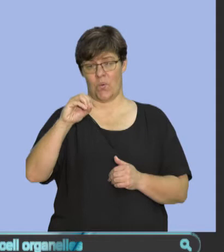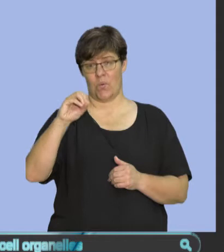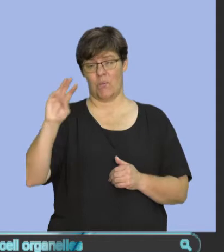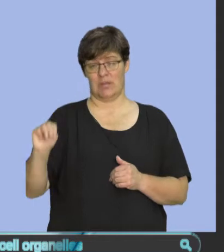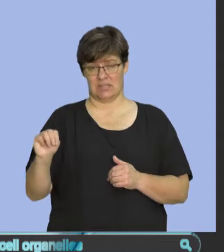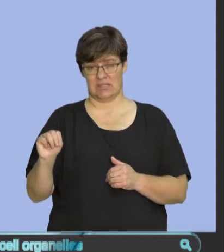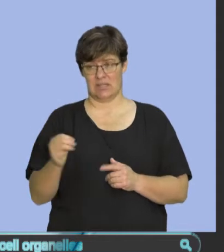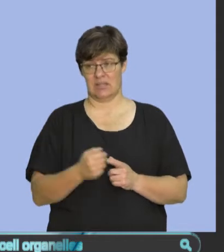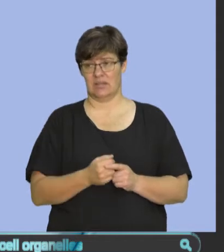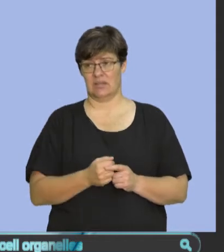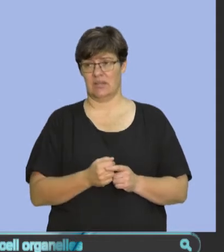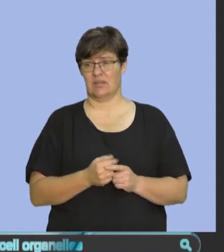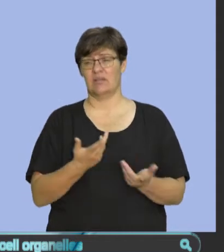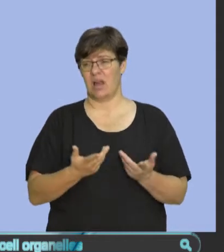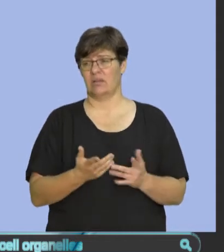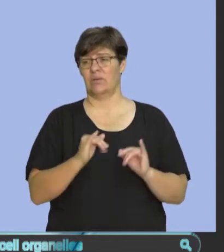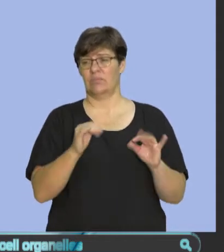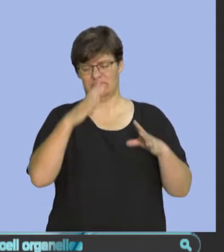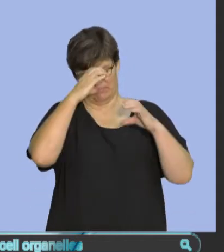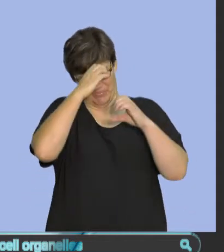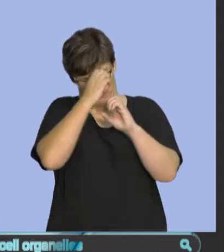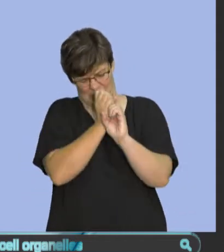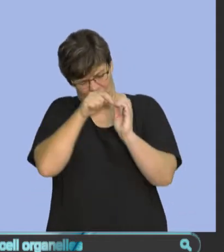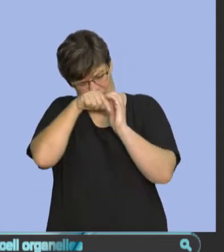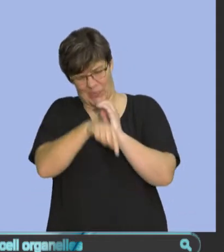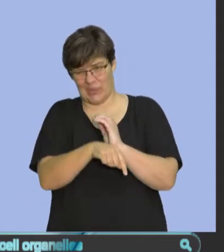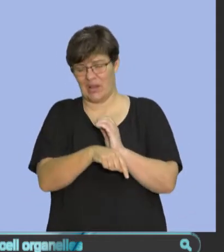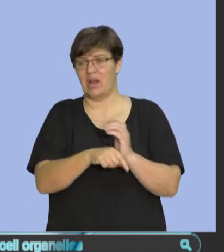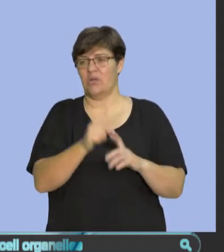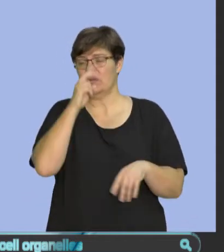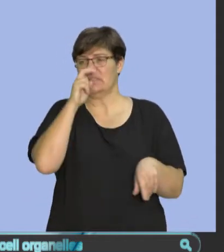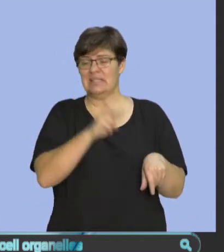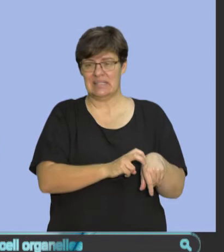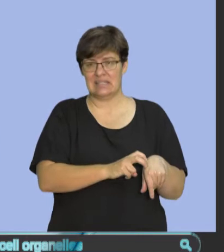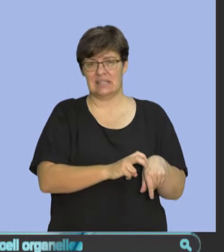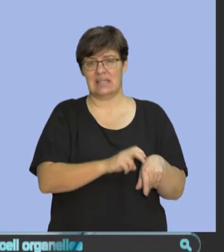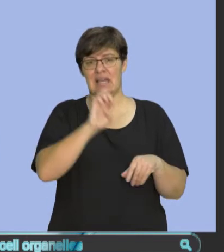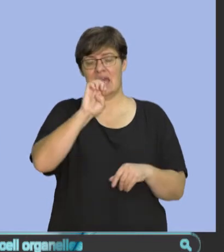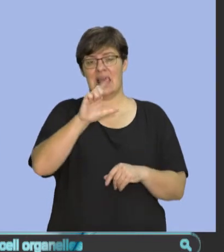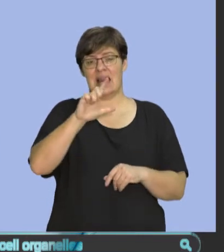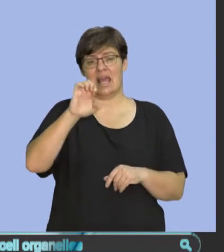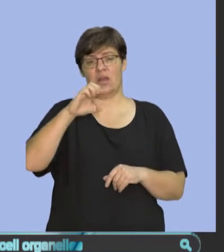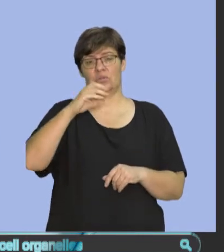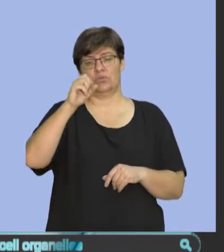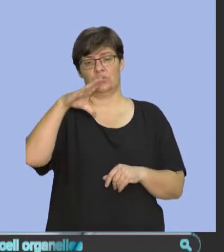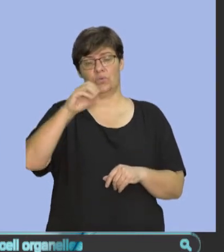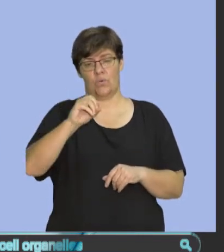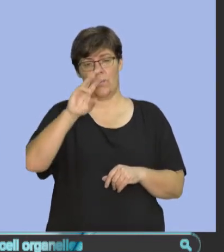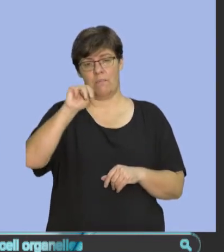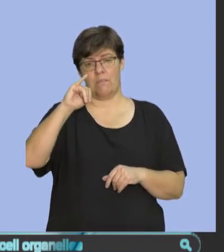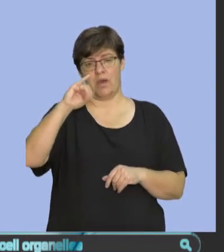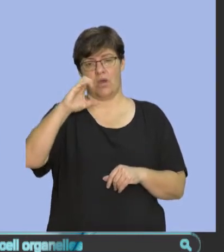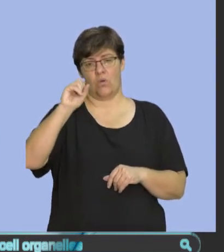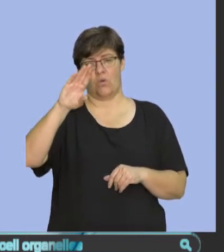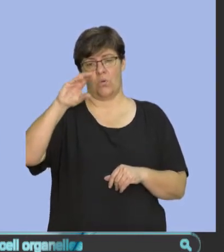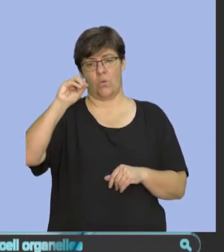into extremely microscopic, where you would need to have an electron microscope to be able to see them. And probably one of